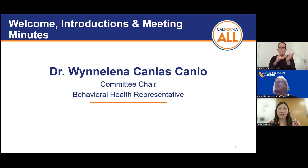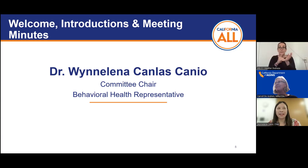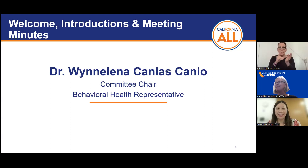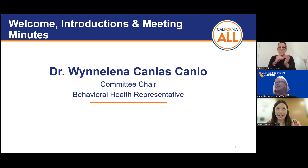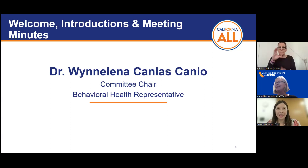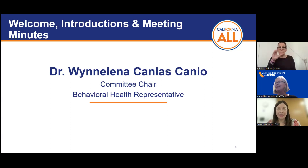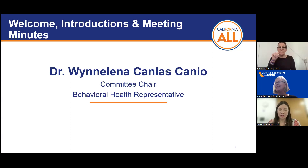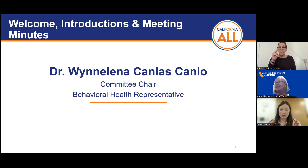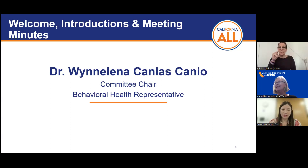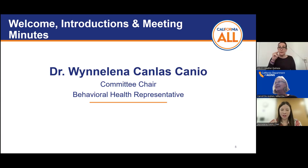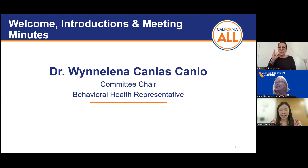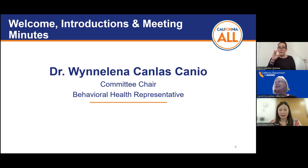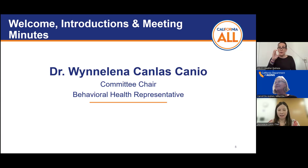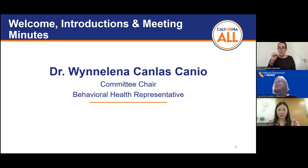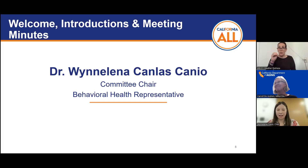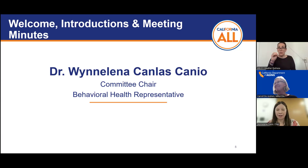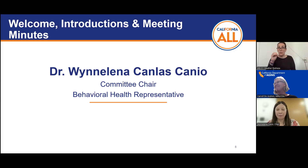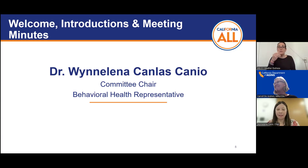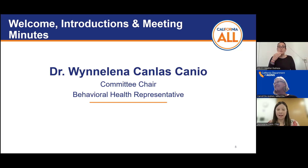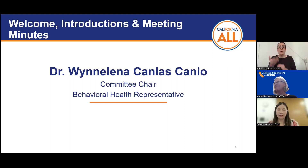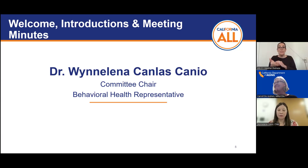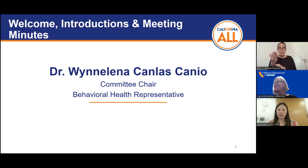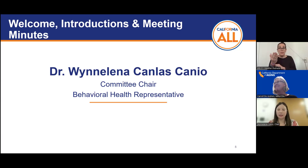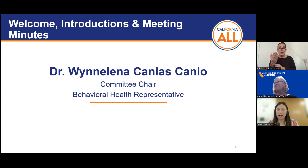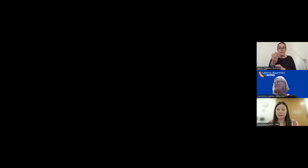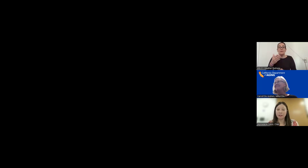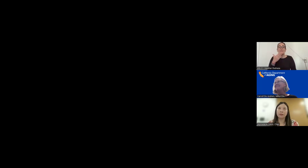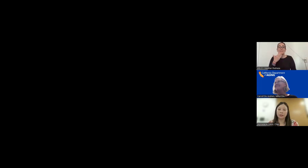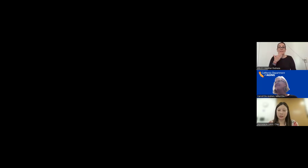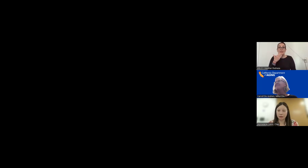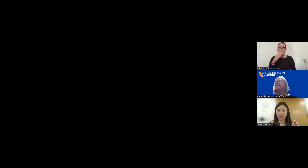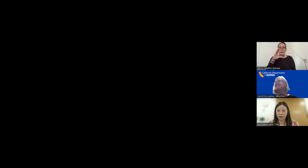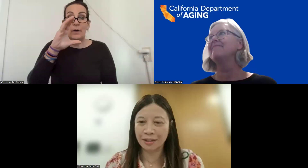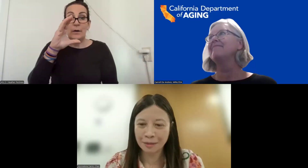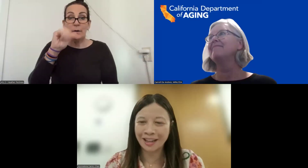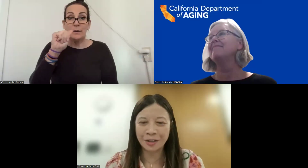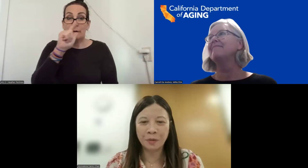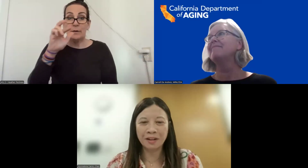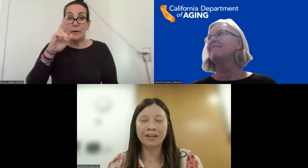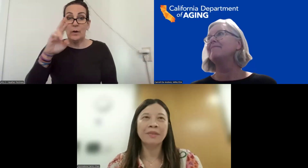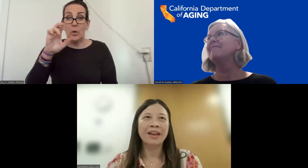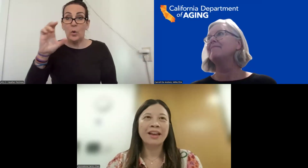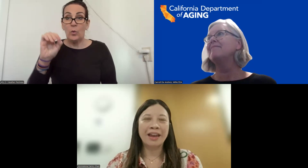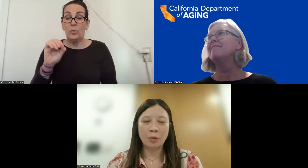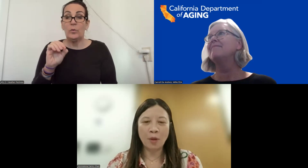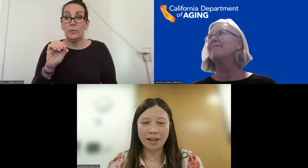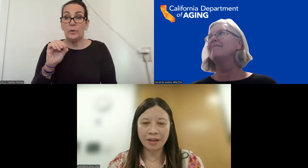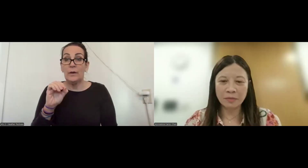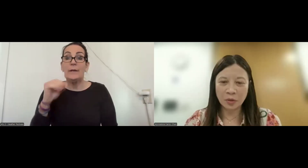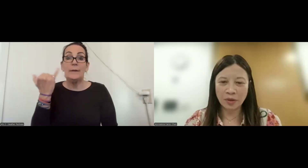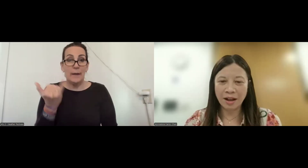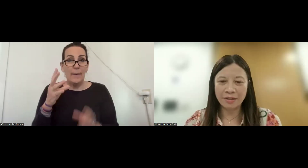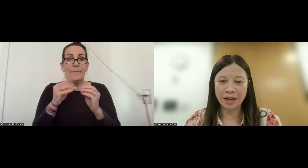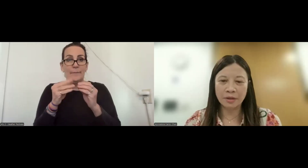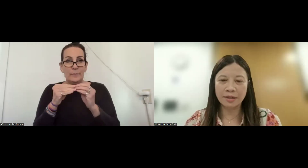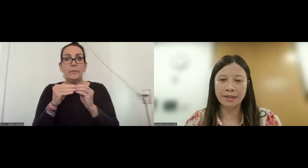Good morning. Thank you so much, Carol. I'd like to officially call this meeting to order. And welcome